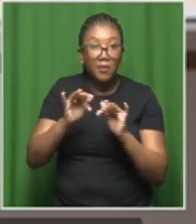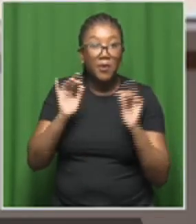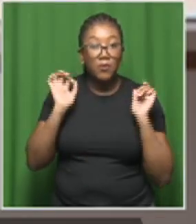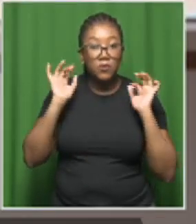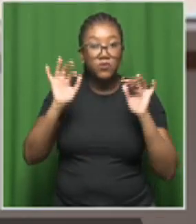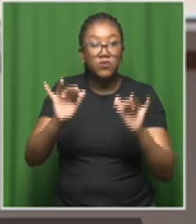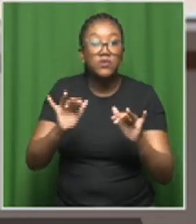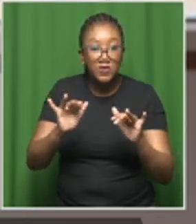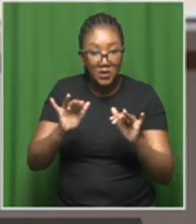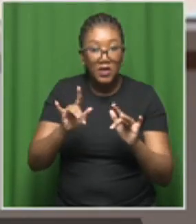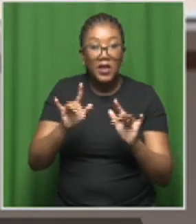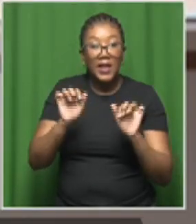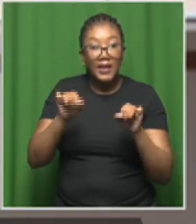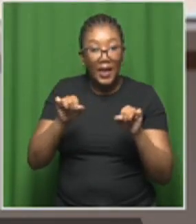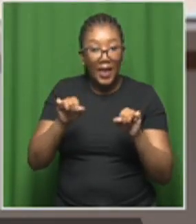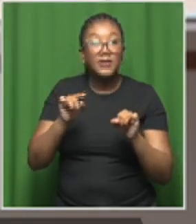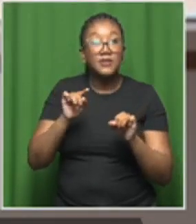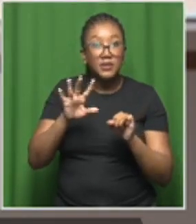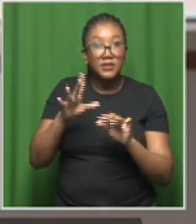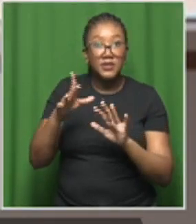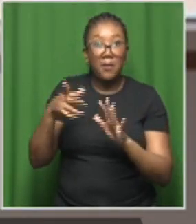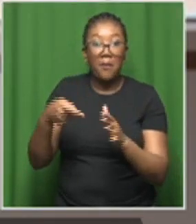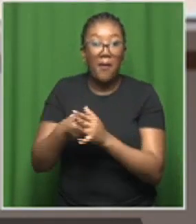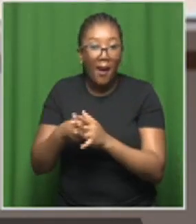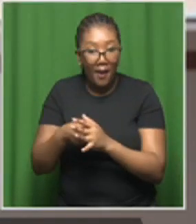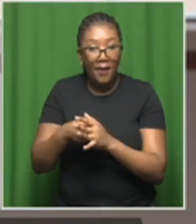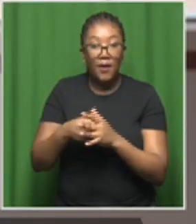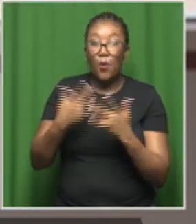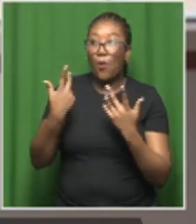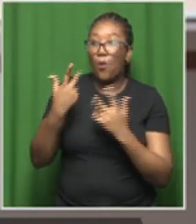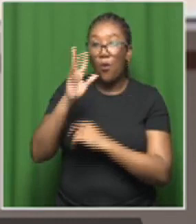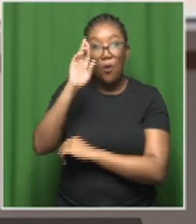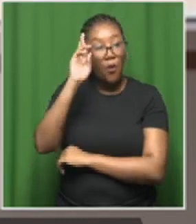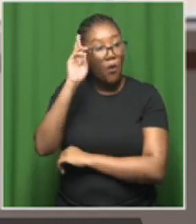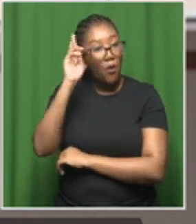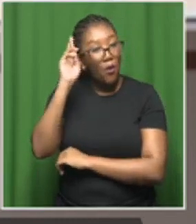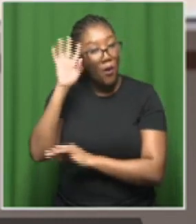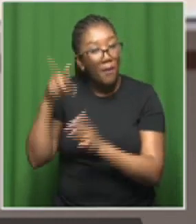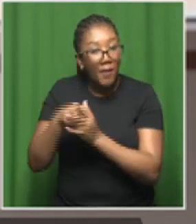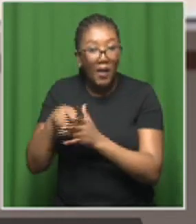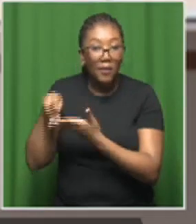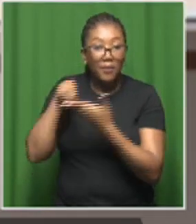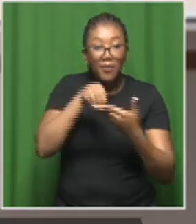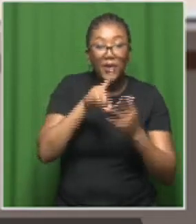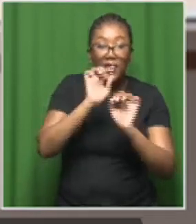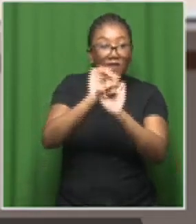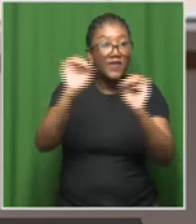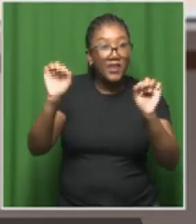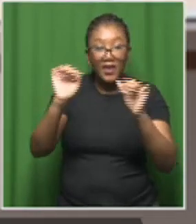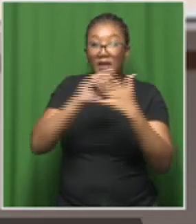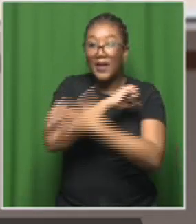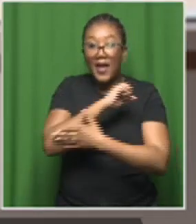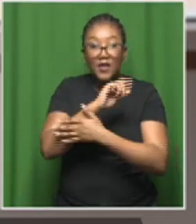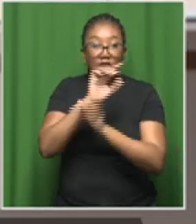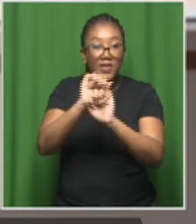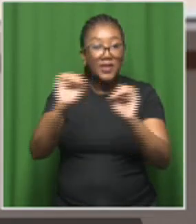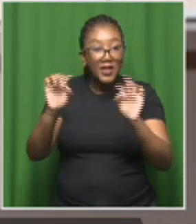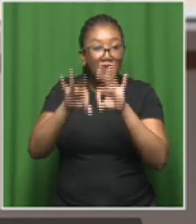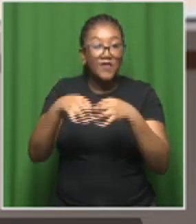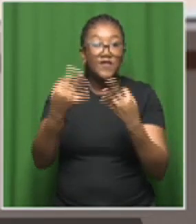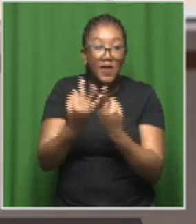and the exhibition have something to take away with, some kind of memorabilia. And in that way, I think it's very important because it means you are kind